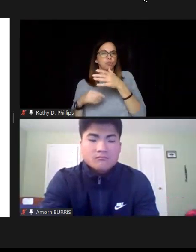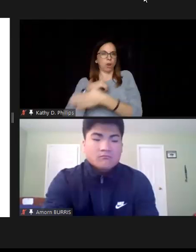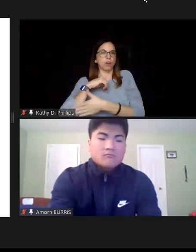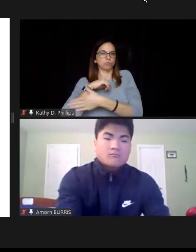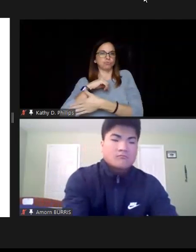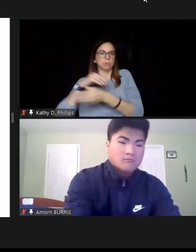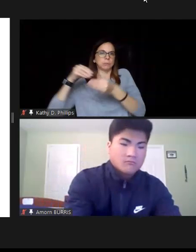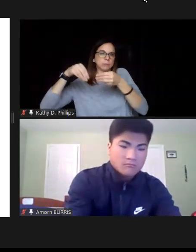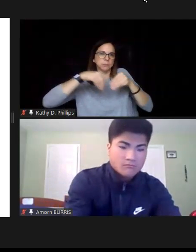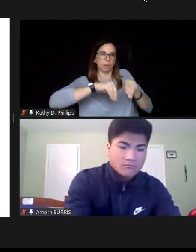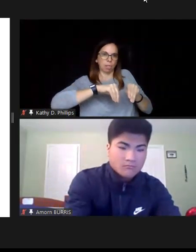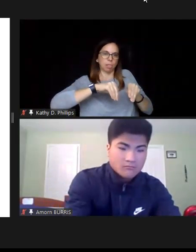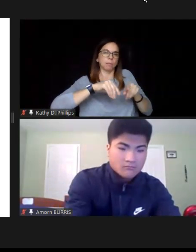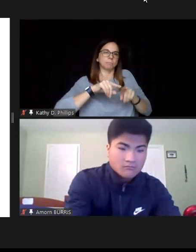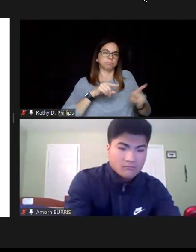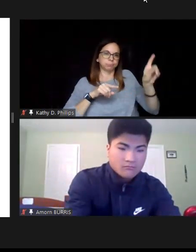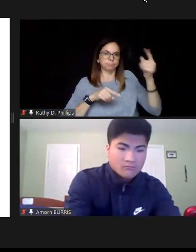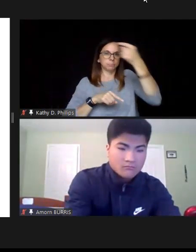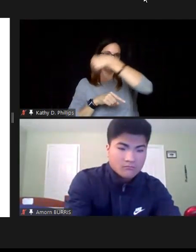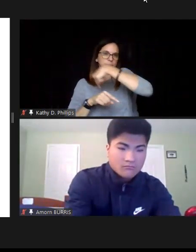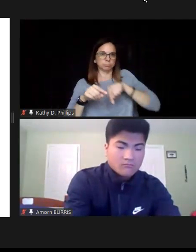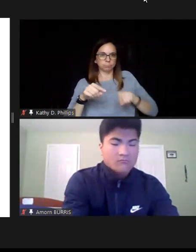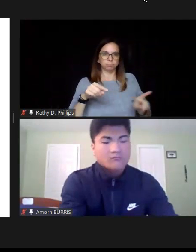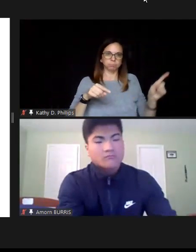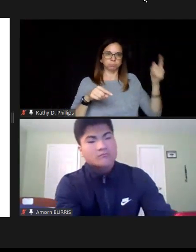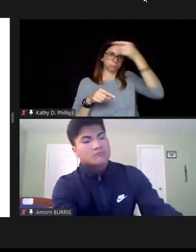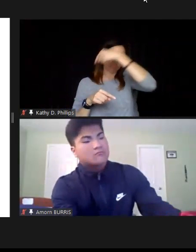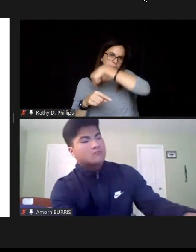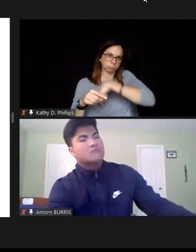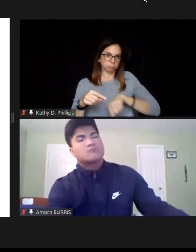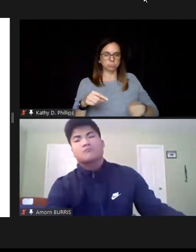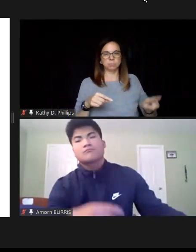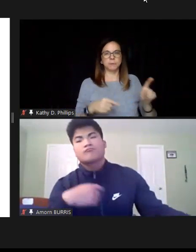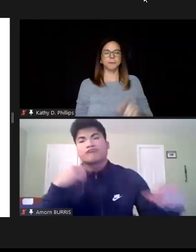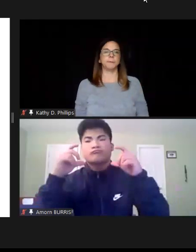sell back manufactured goods. So we see this circle of trade.